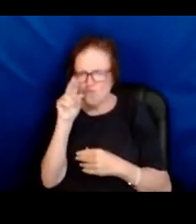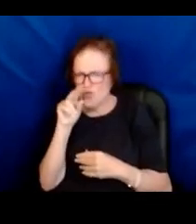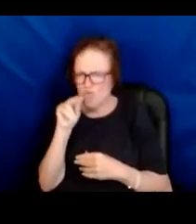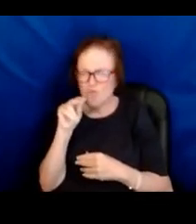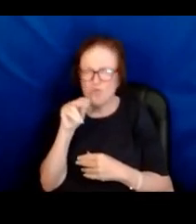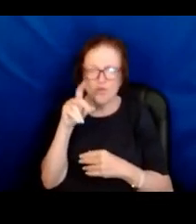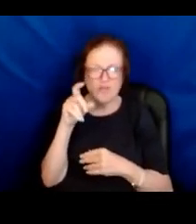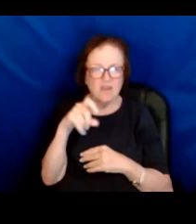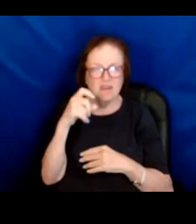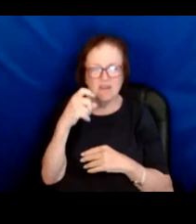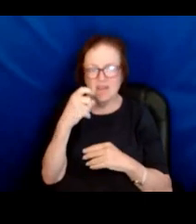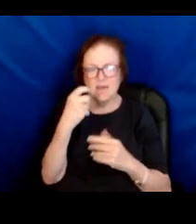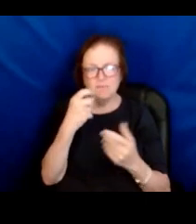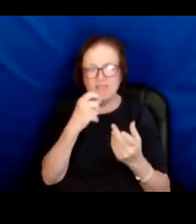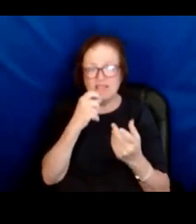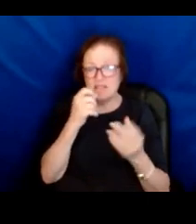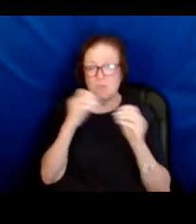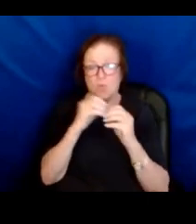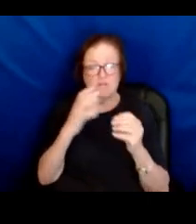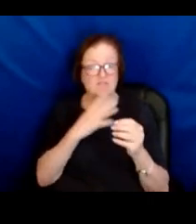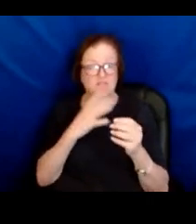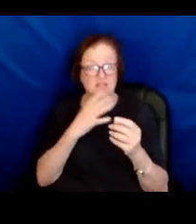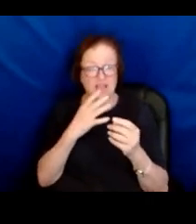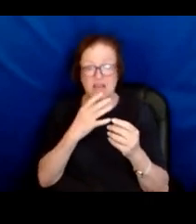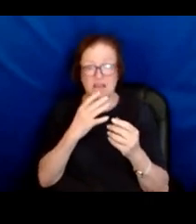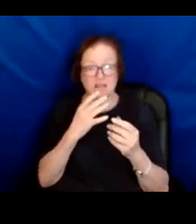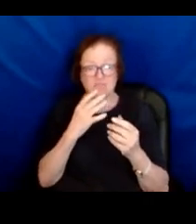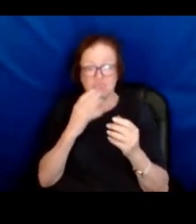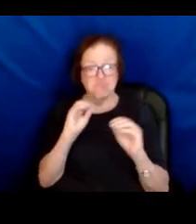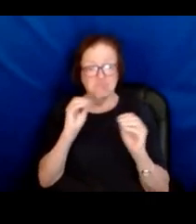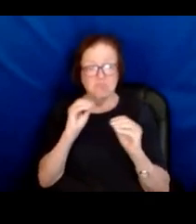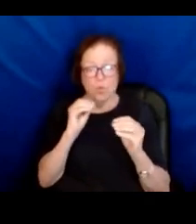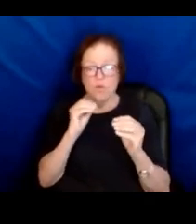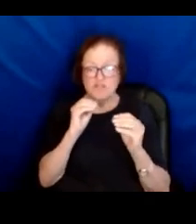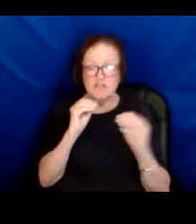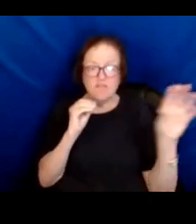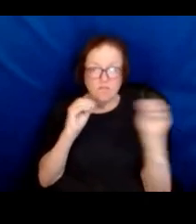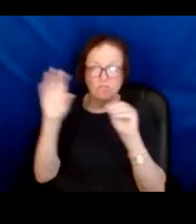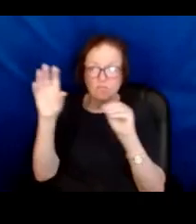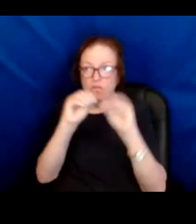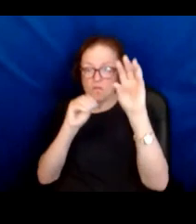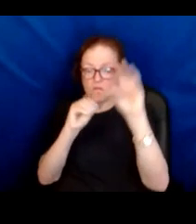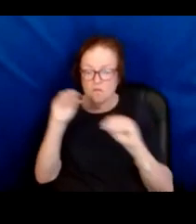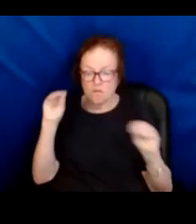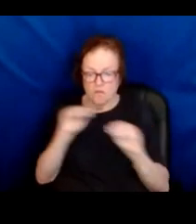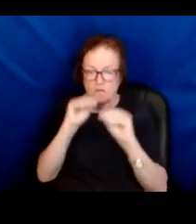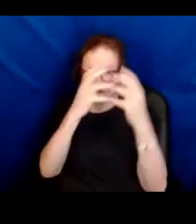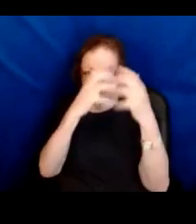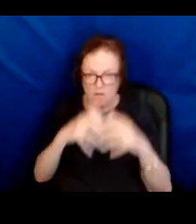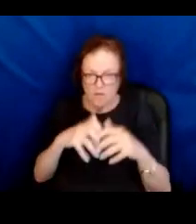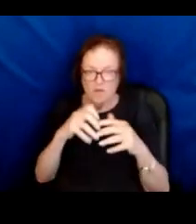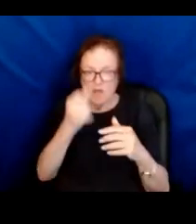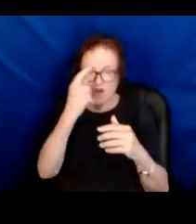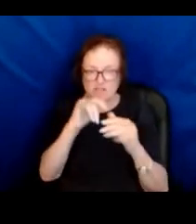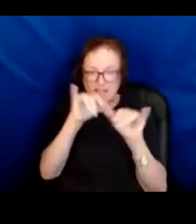more sophisticated. It's just that we're putting these pieces together to help us understand how the system's working and how it would respond, how do